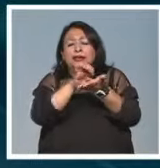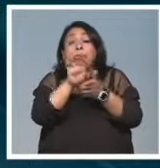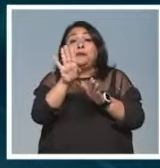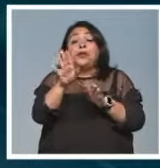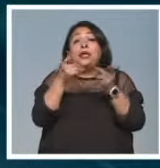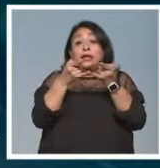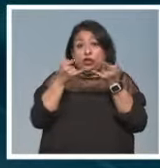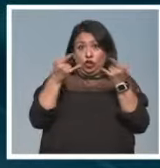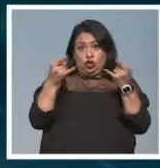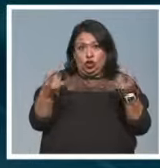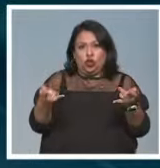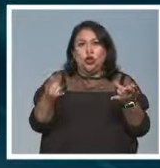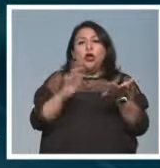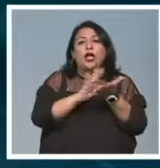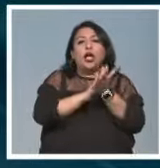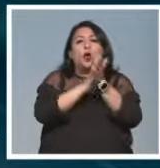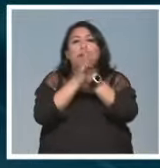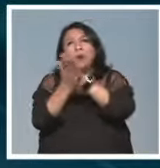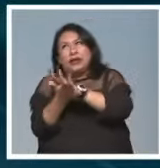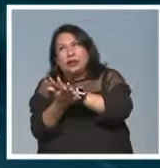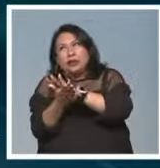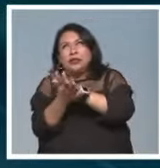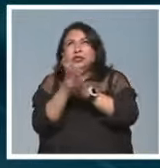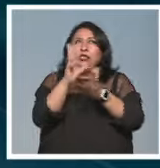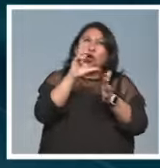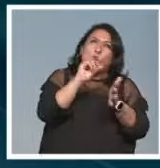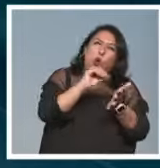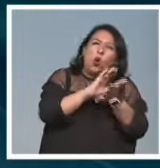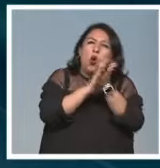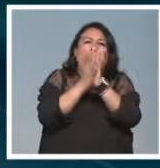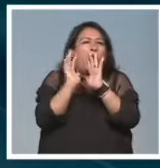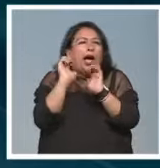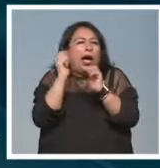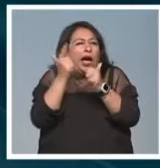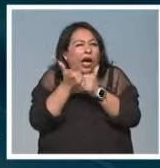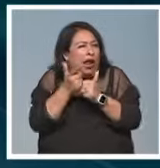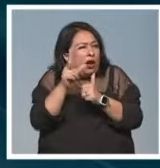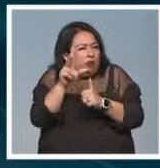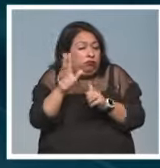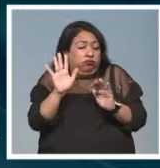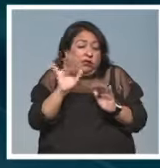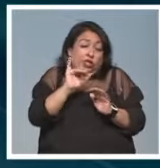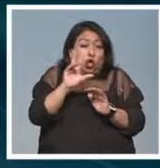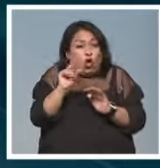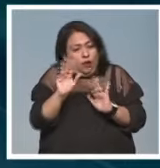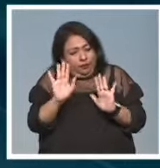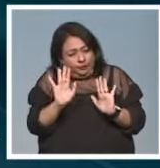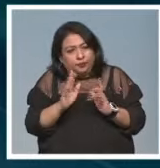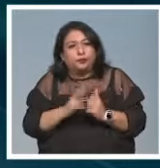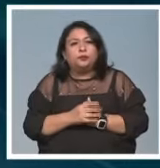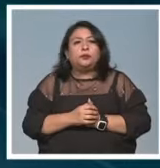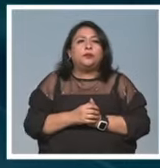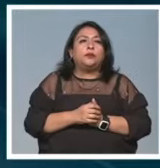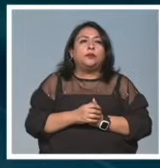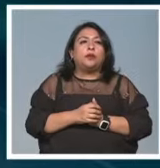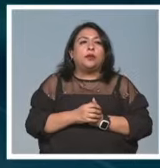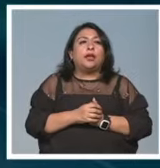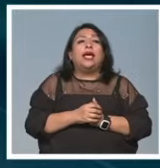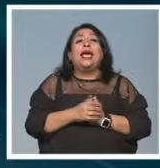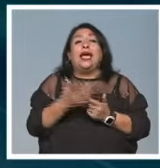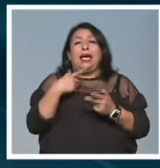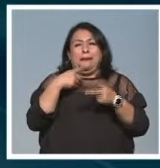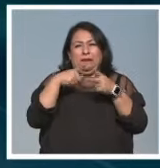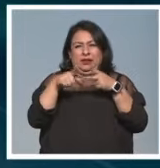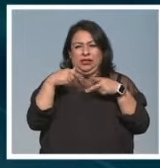It's a story of becoming. Are not becoming something. I